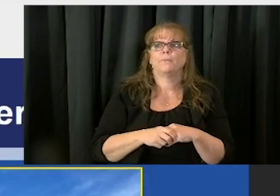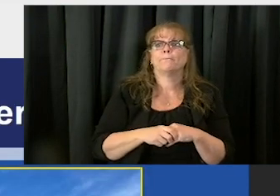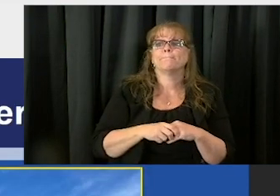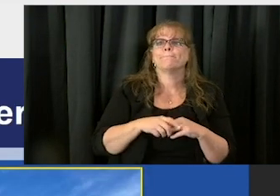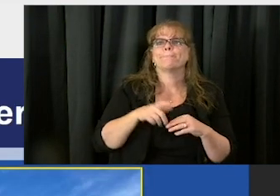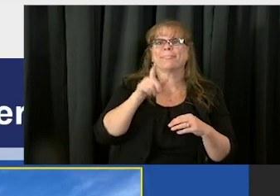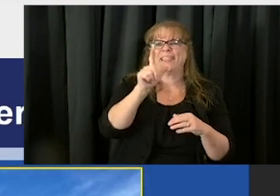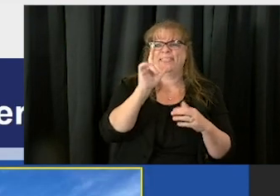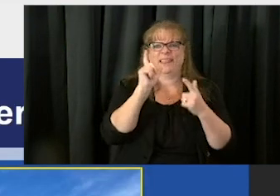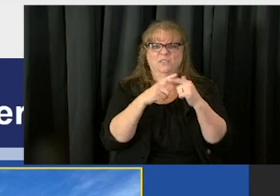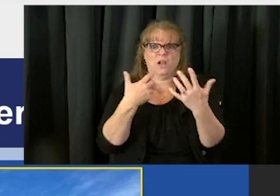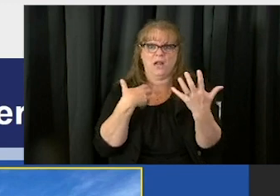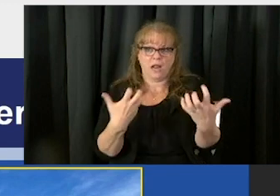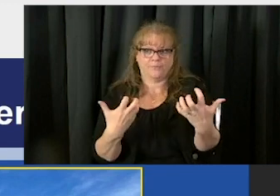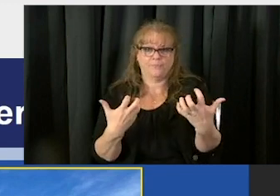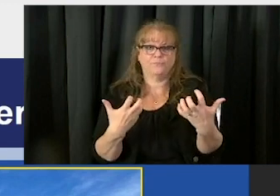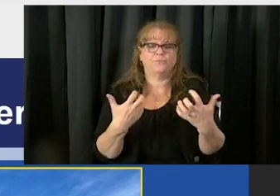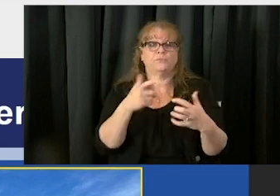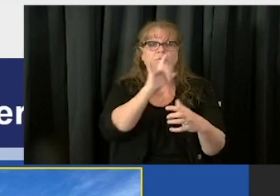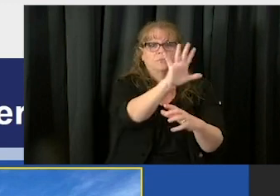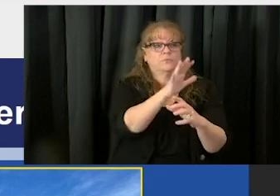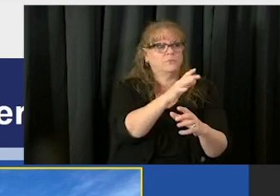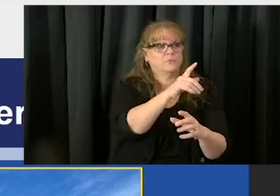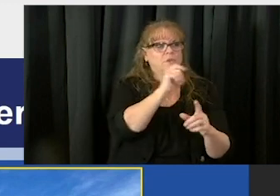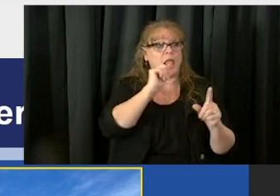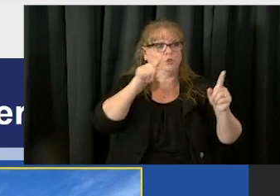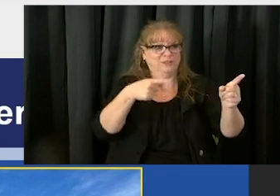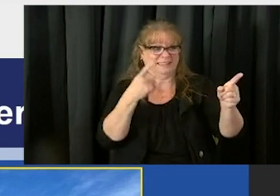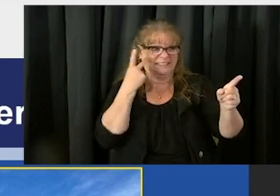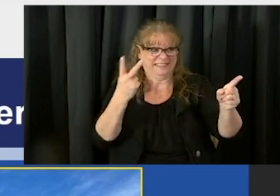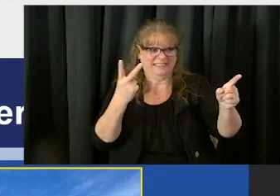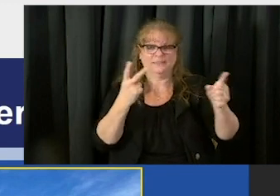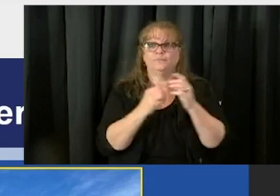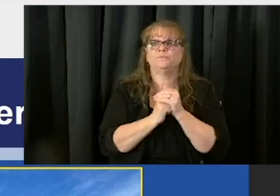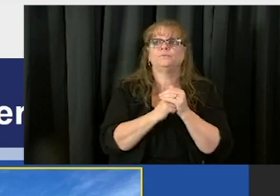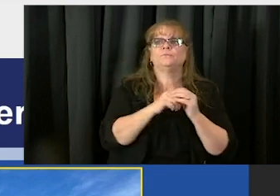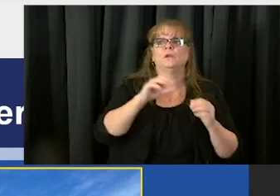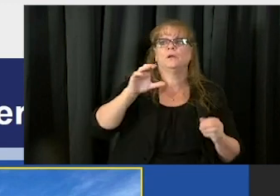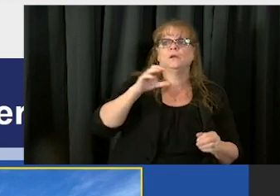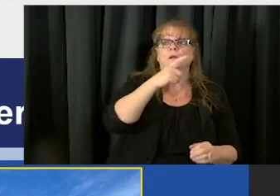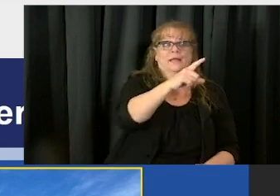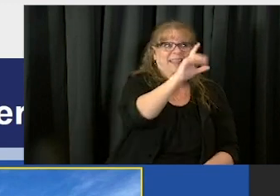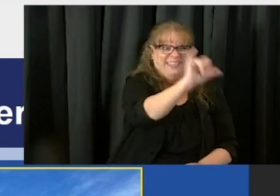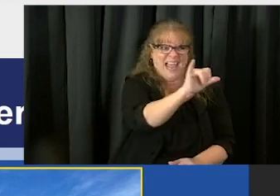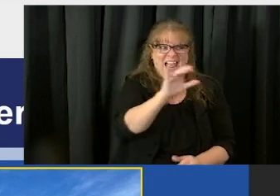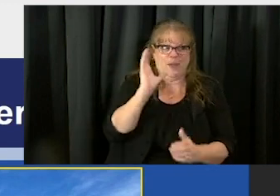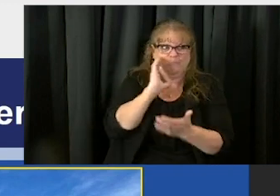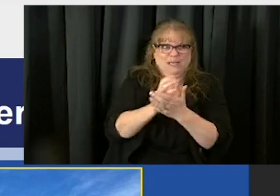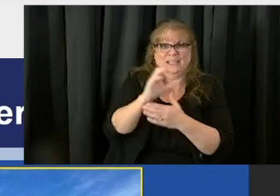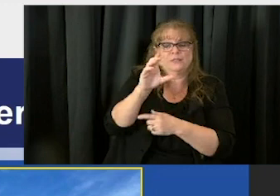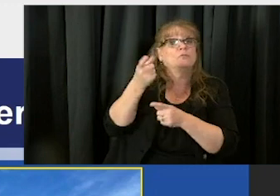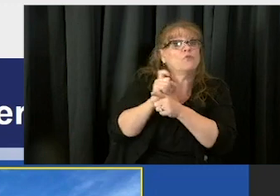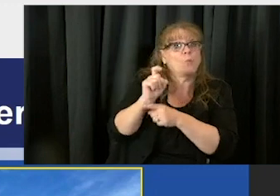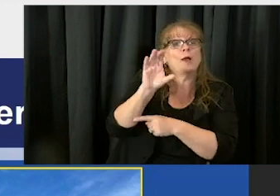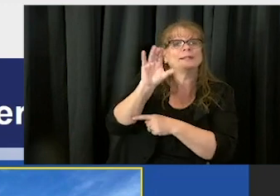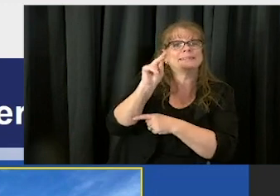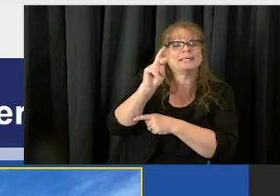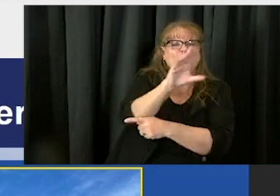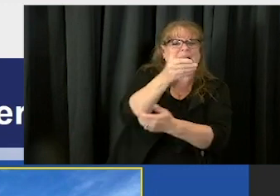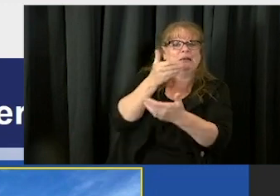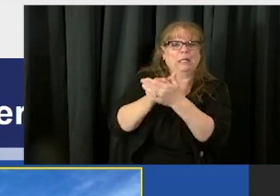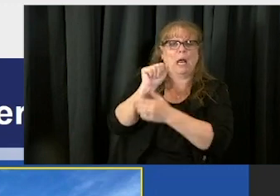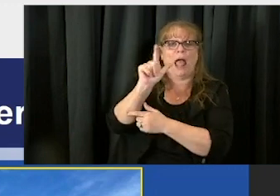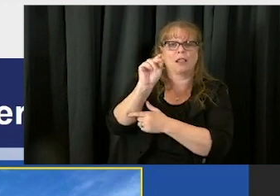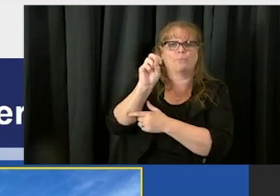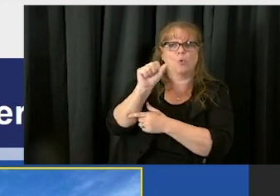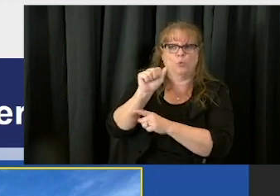I visited the school there not too long ago, and it's exciting that most of the community members 70 and up now have their vaccine. San Luis as well.